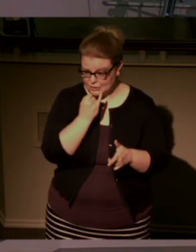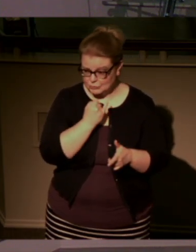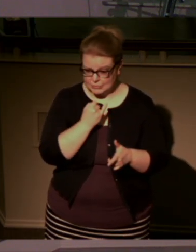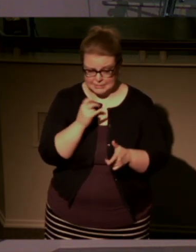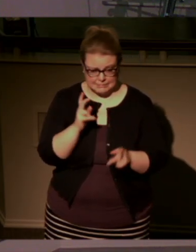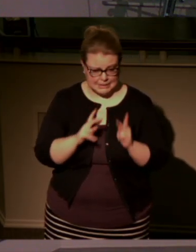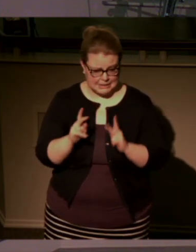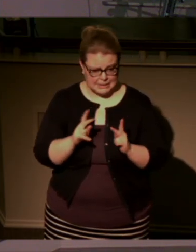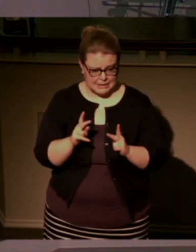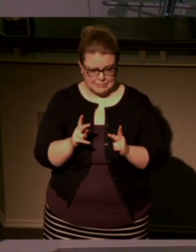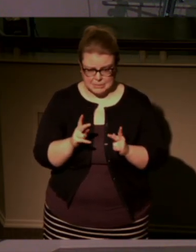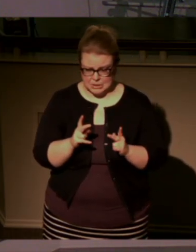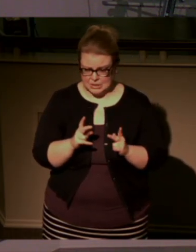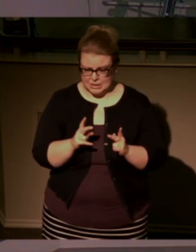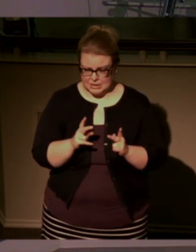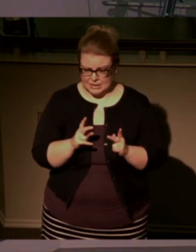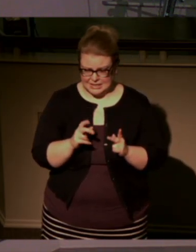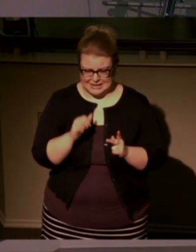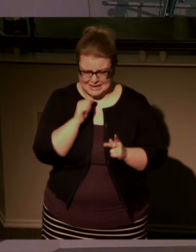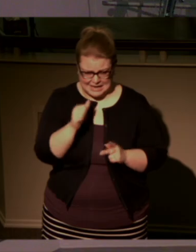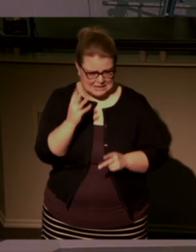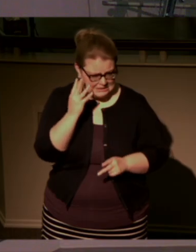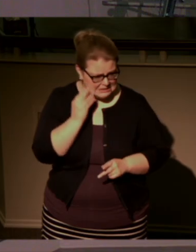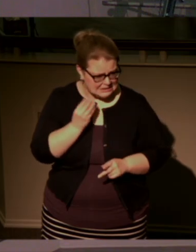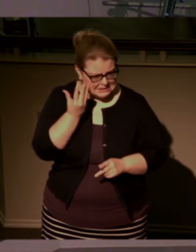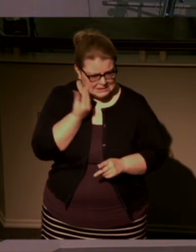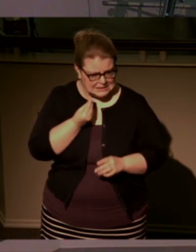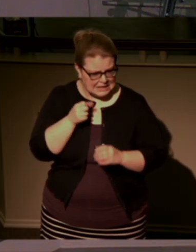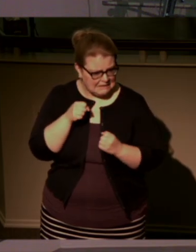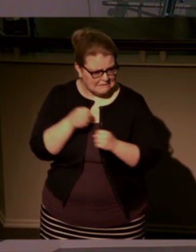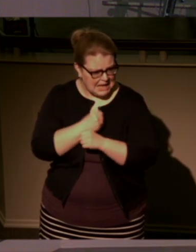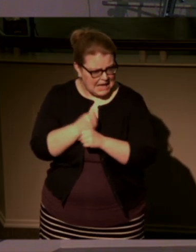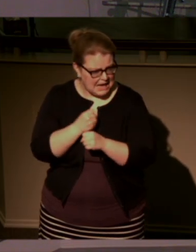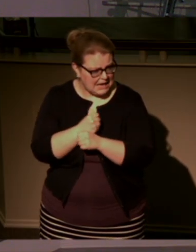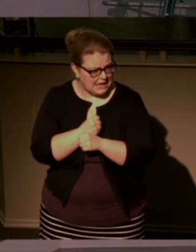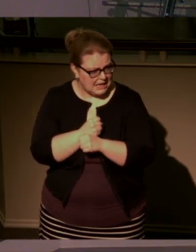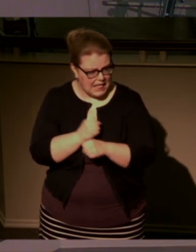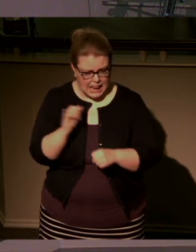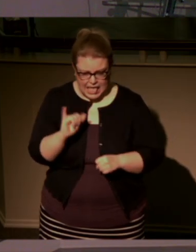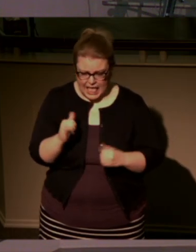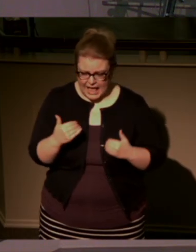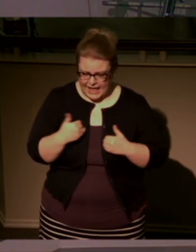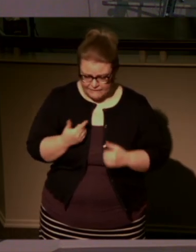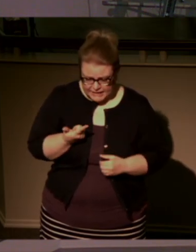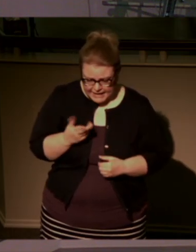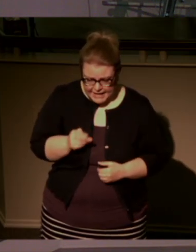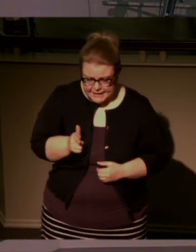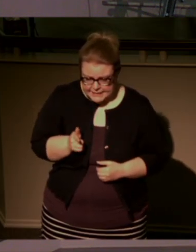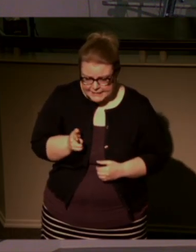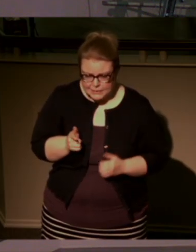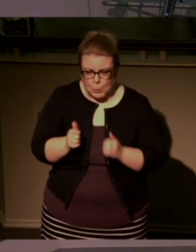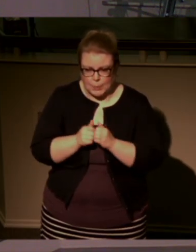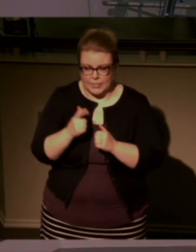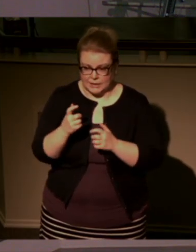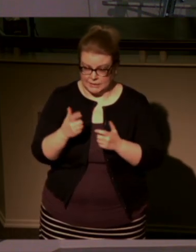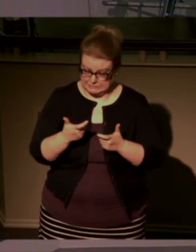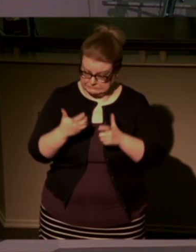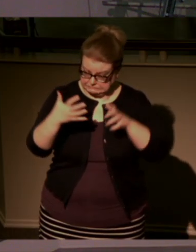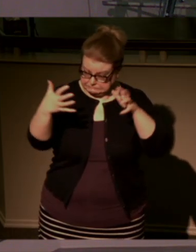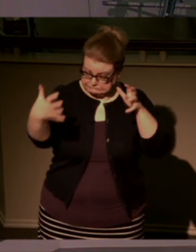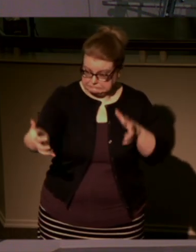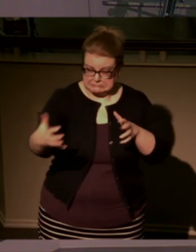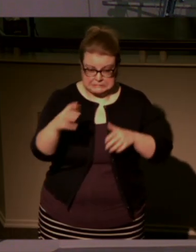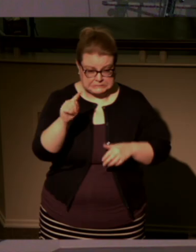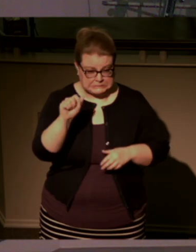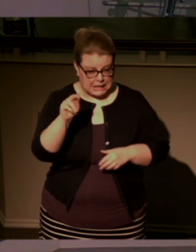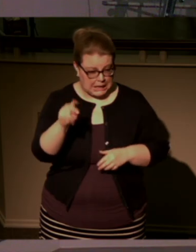infantrymen versus tanks with a very determined opponent, a very well-organized military